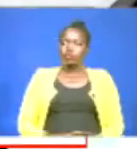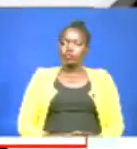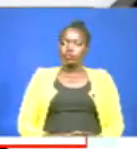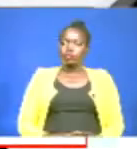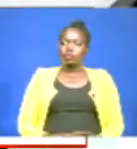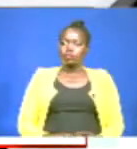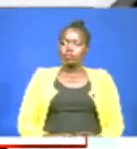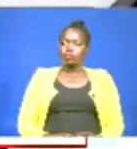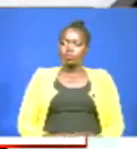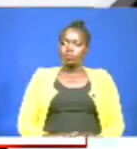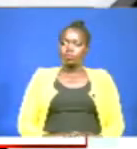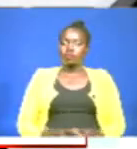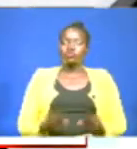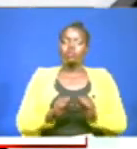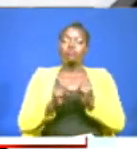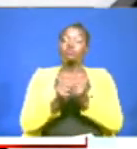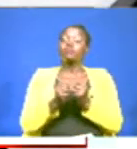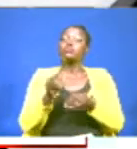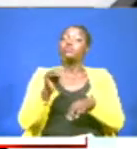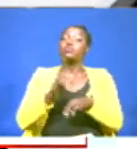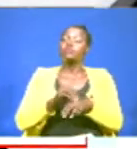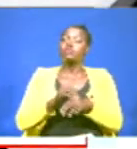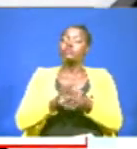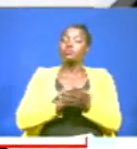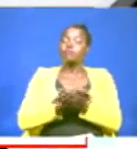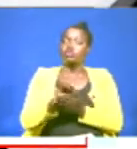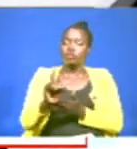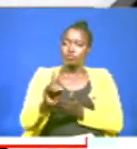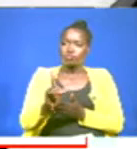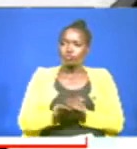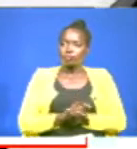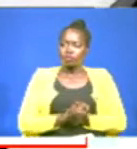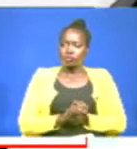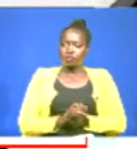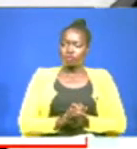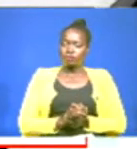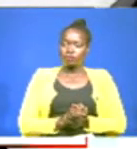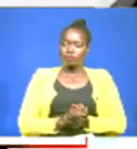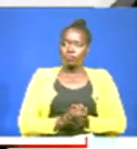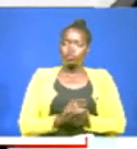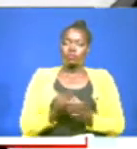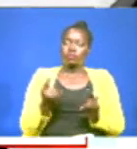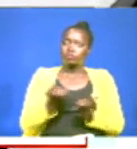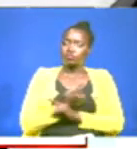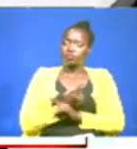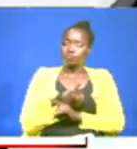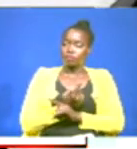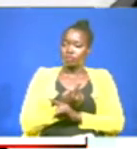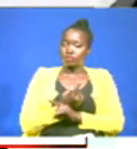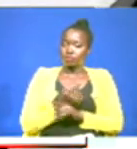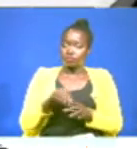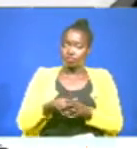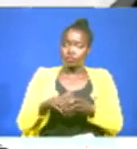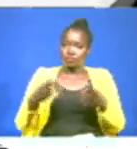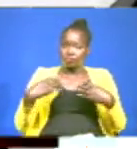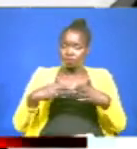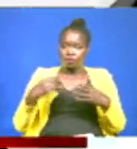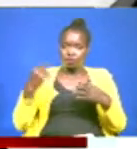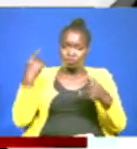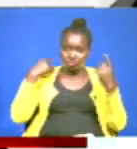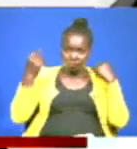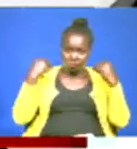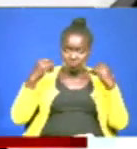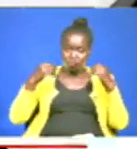Welcome back. Our socials at KBC Channel 1, my Twitter handle at Tomboya24. Differences have emerged among residents of Kericho and